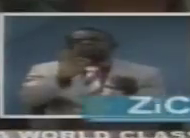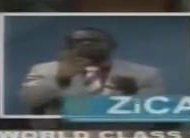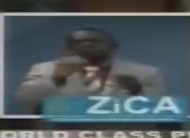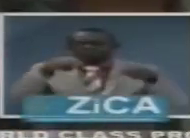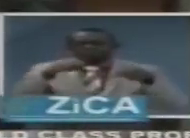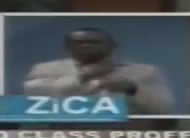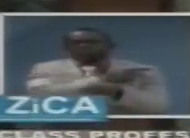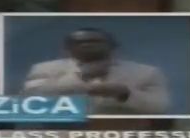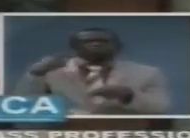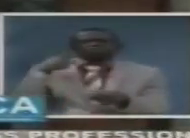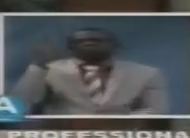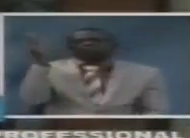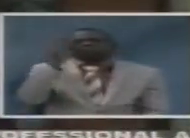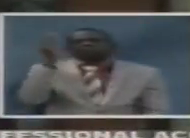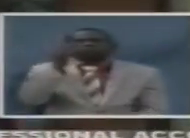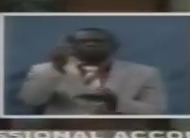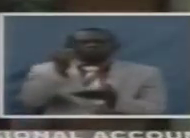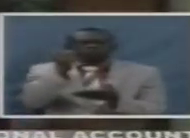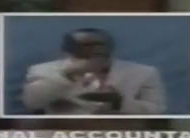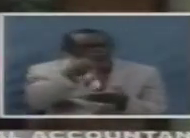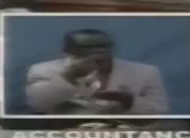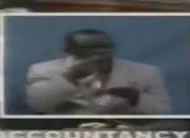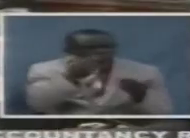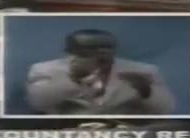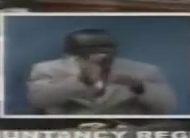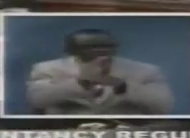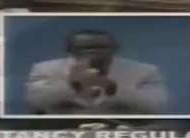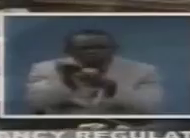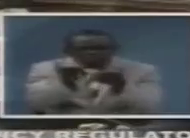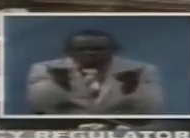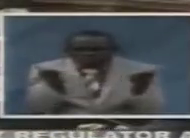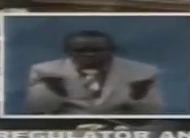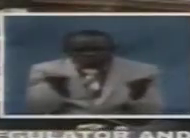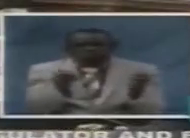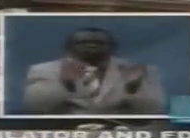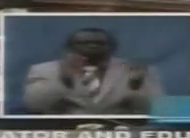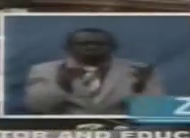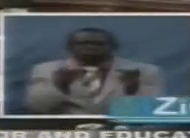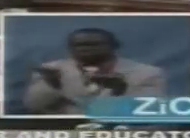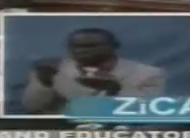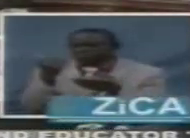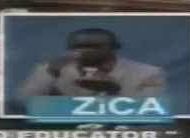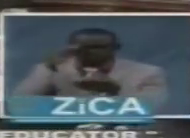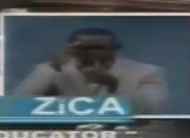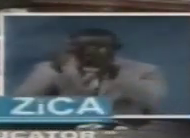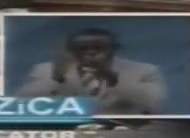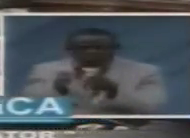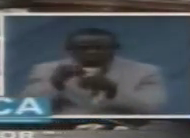2017. Any debate? The Honorable Minister of Finance.